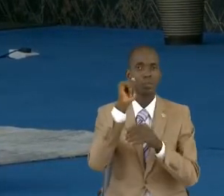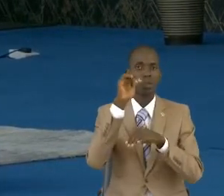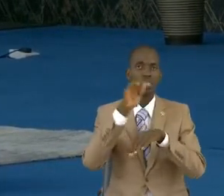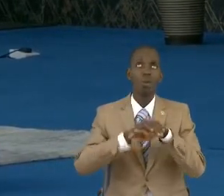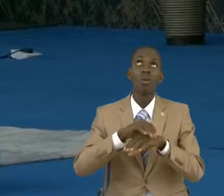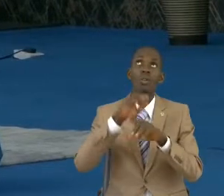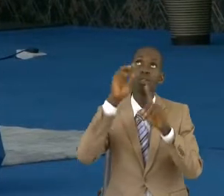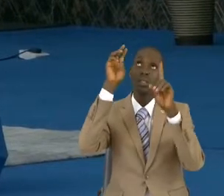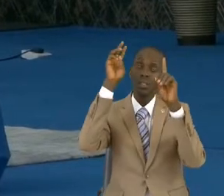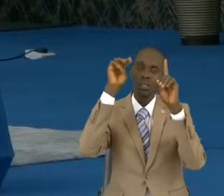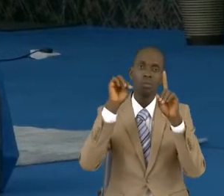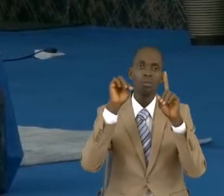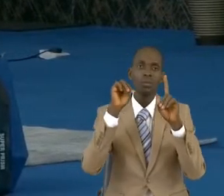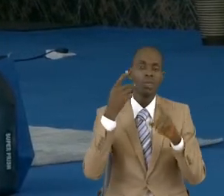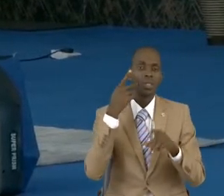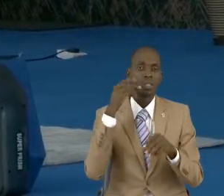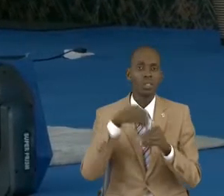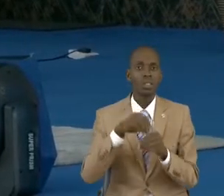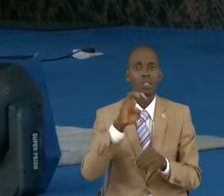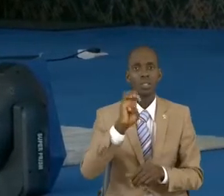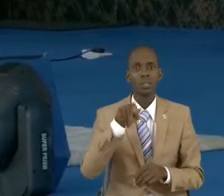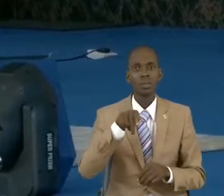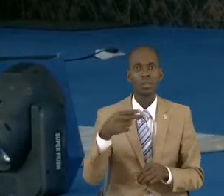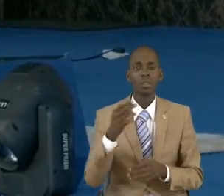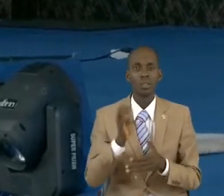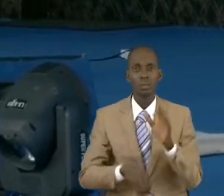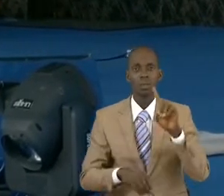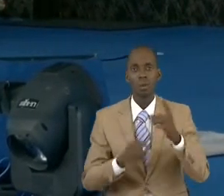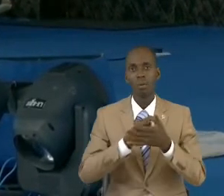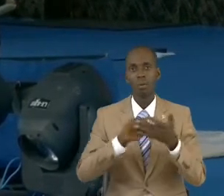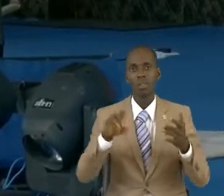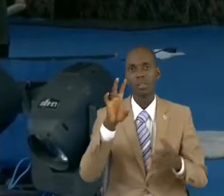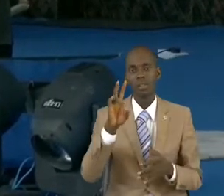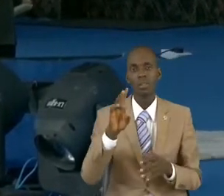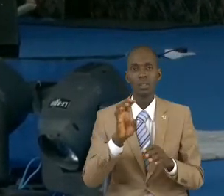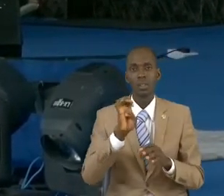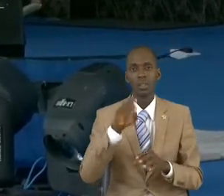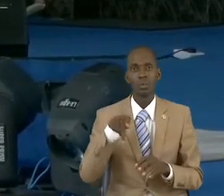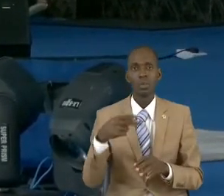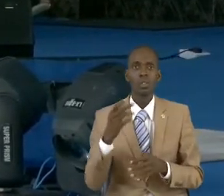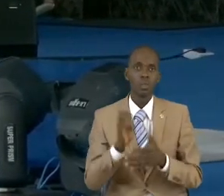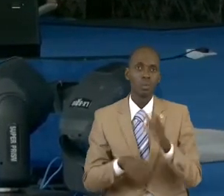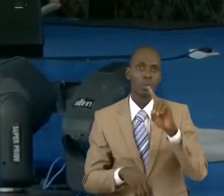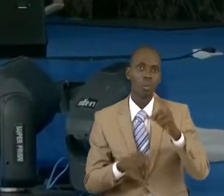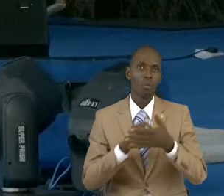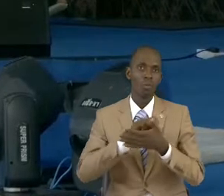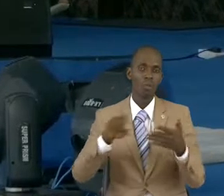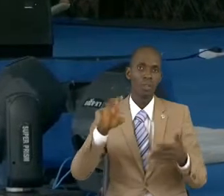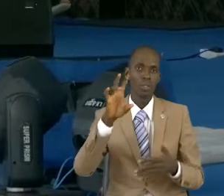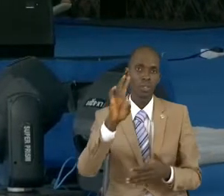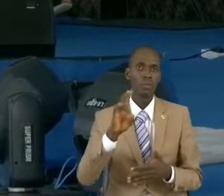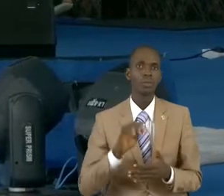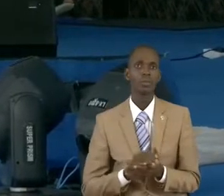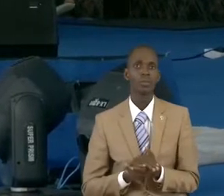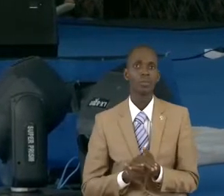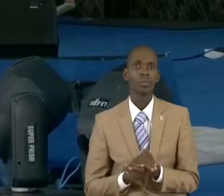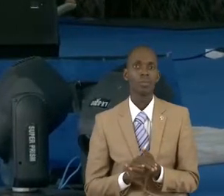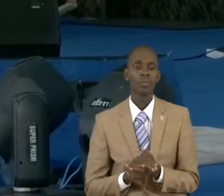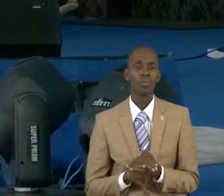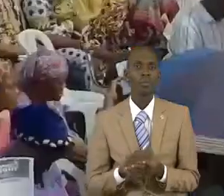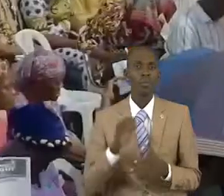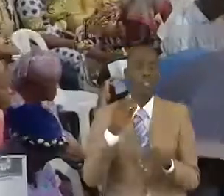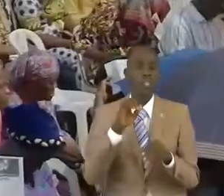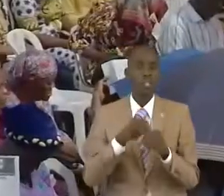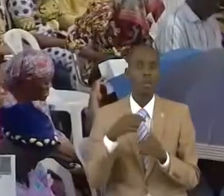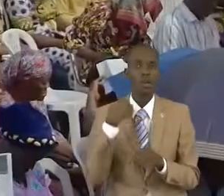at Ephesians chapter 1 verse 7. Ephesians 1 verse 7. In whom